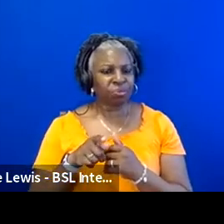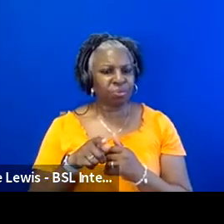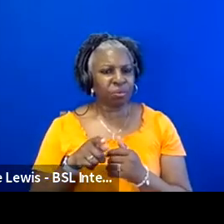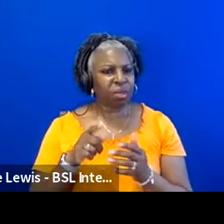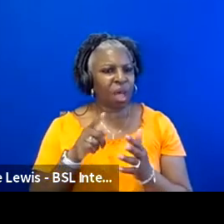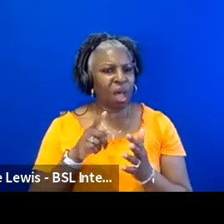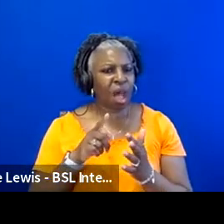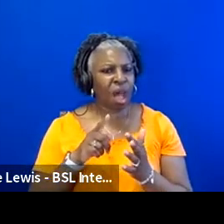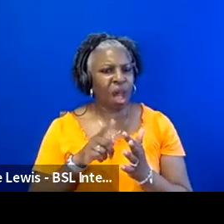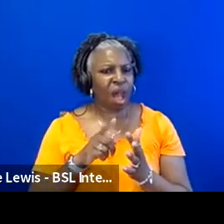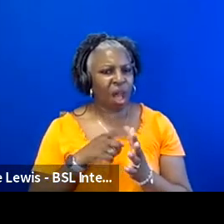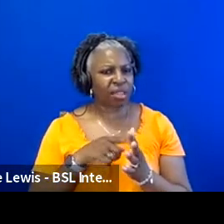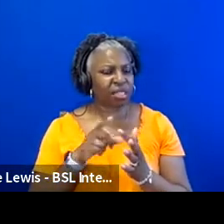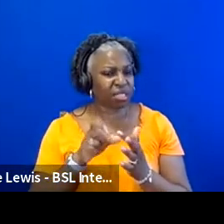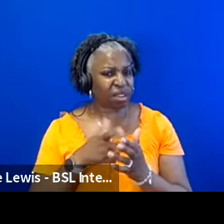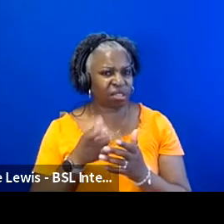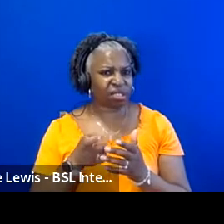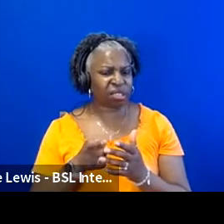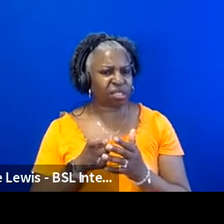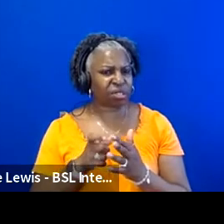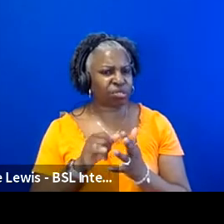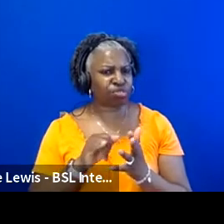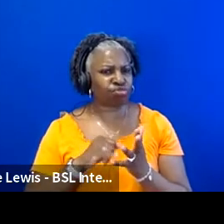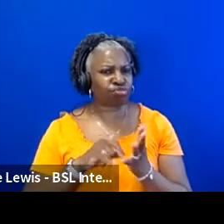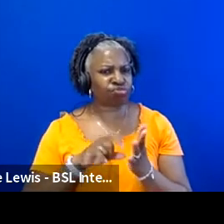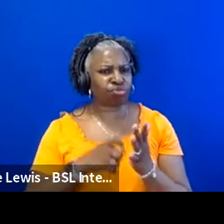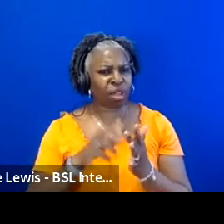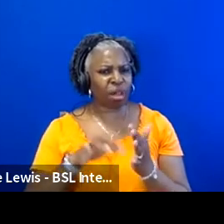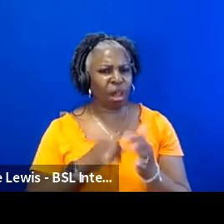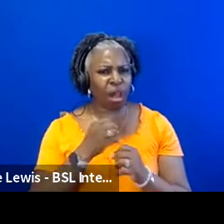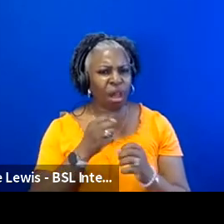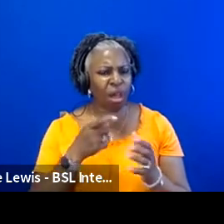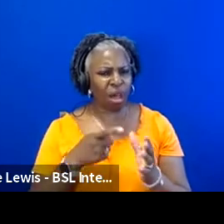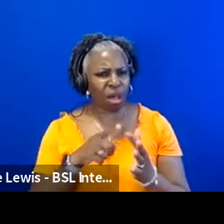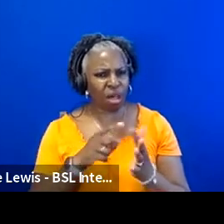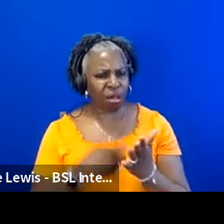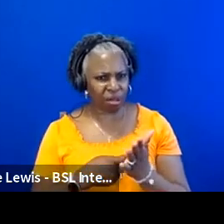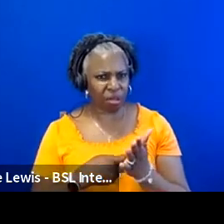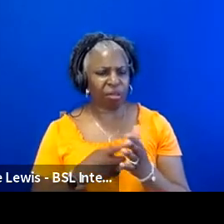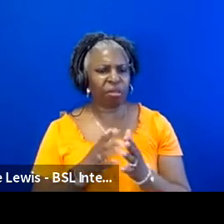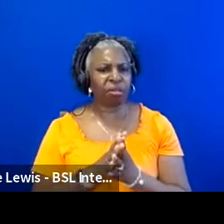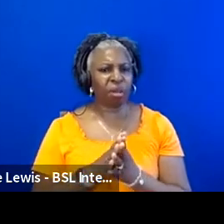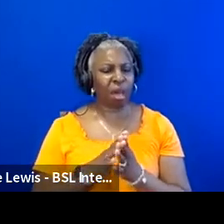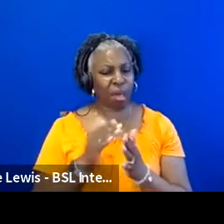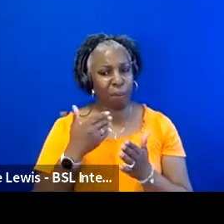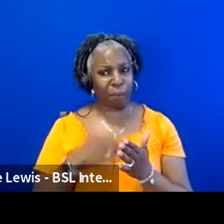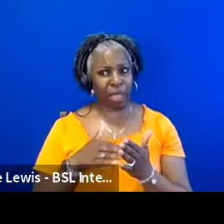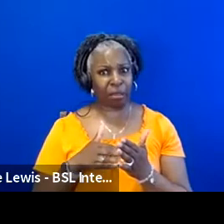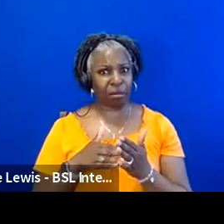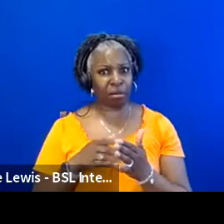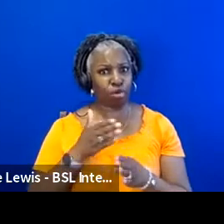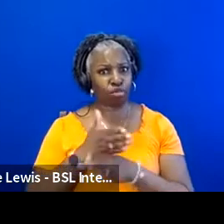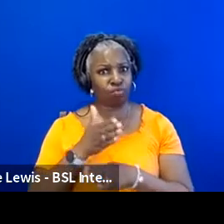worked her way up to the level of recognition that she has today. And that's absolutely true to Heba and Iman. And I think this is a good segue